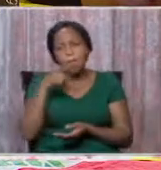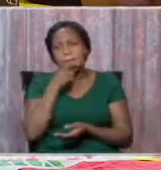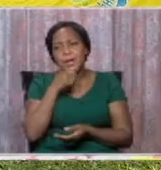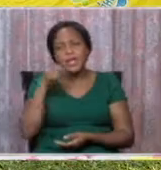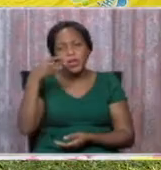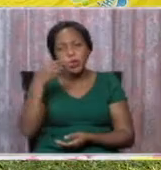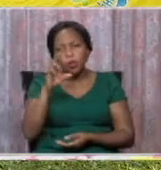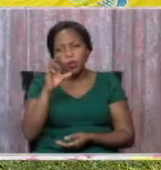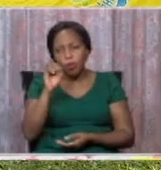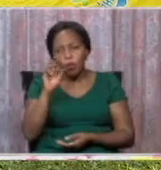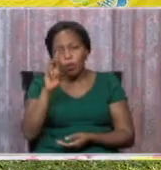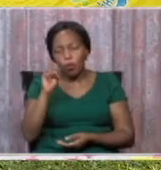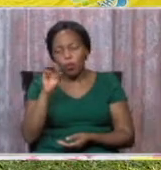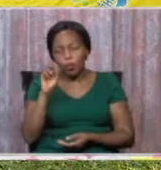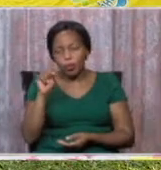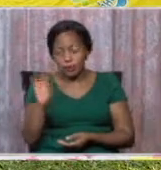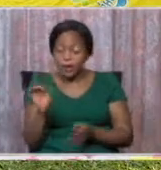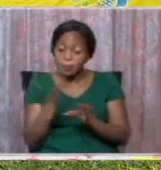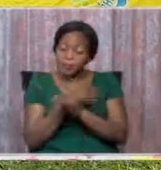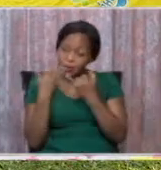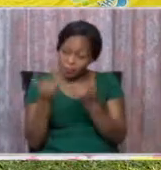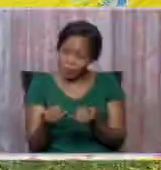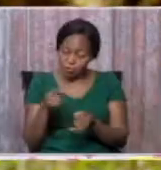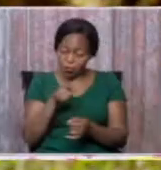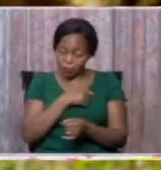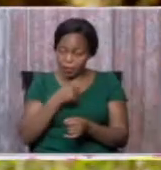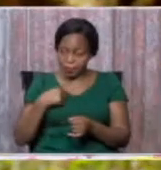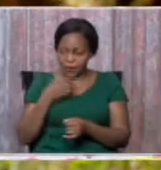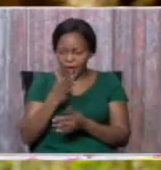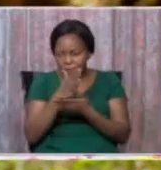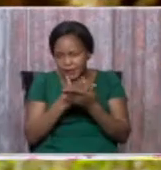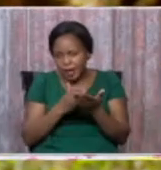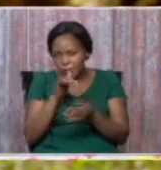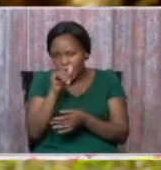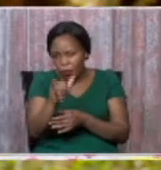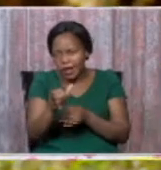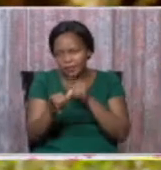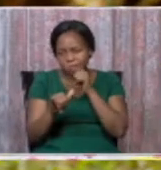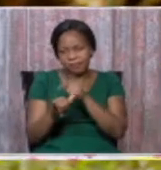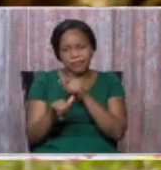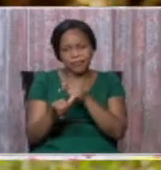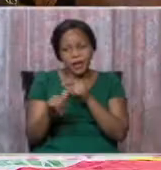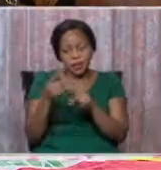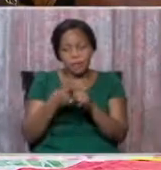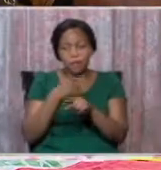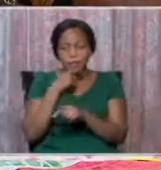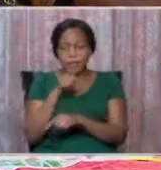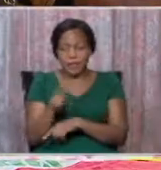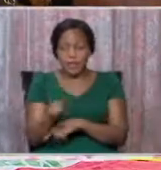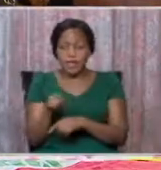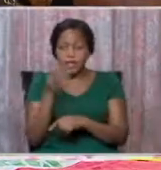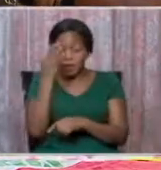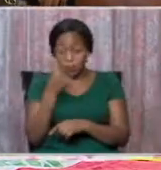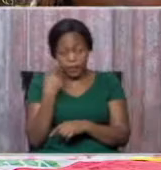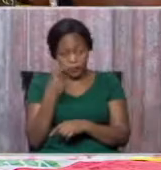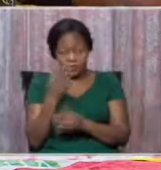testosterone. There's a question here. Yes, please. So you need to understand that whereas we know that